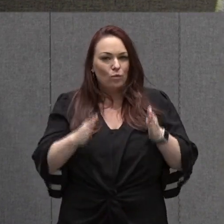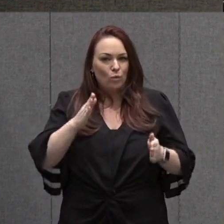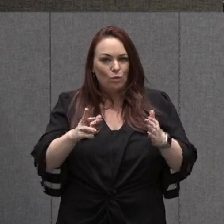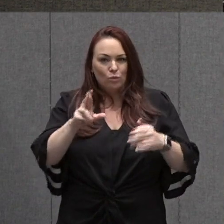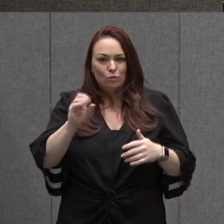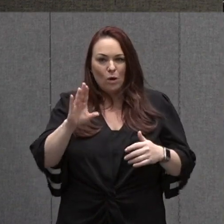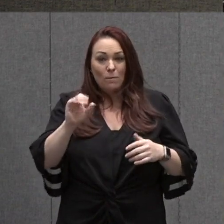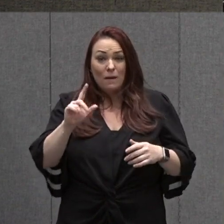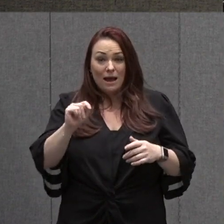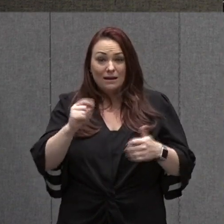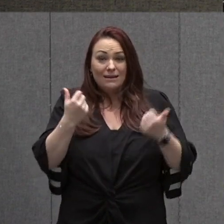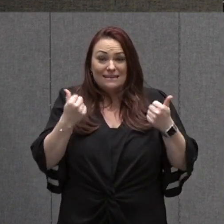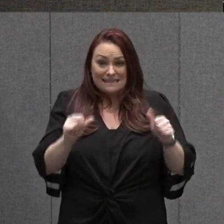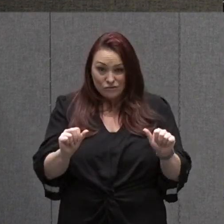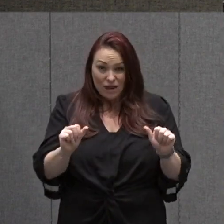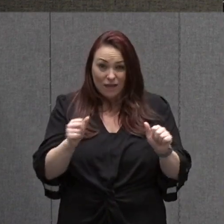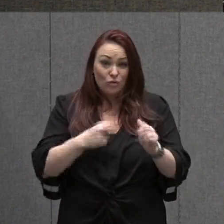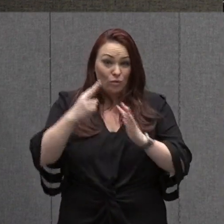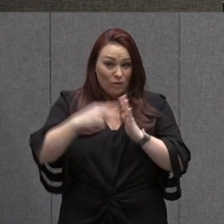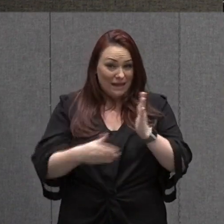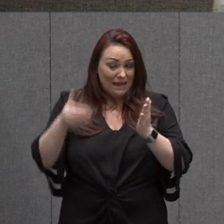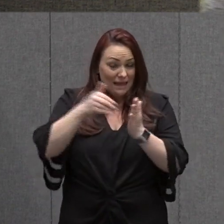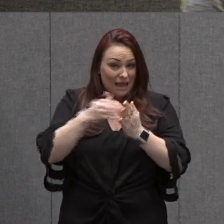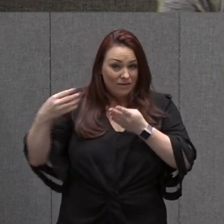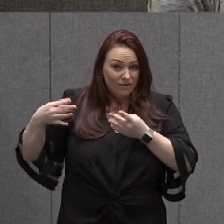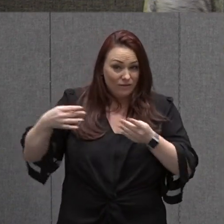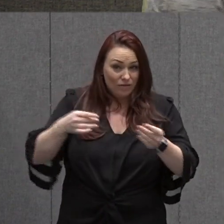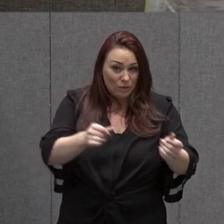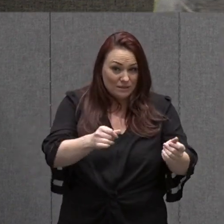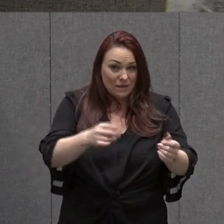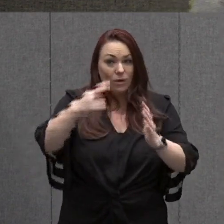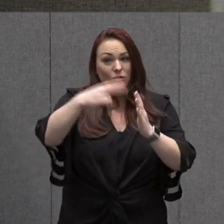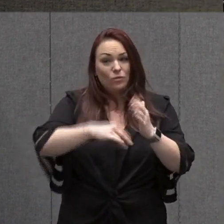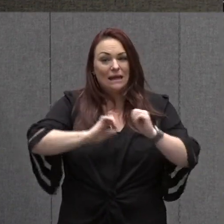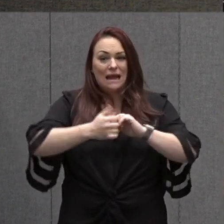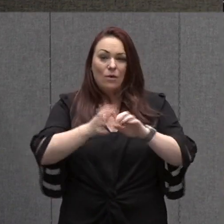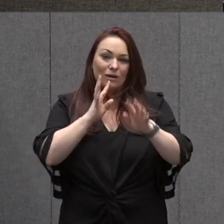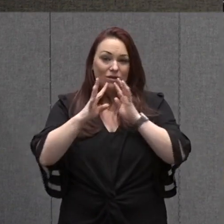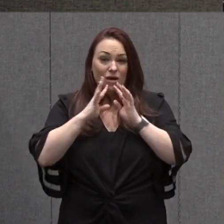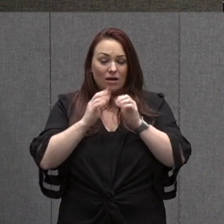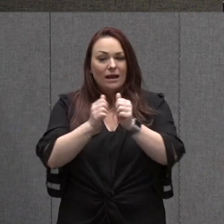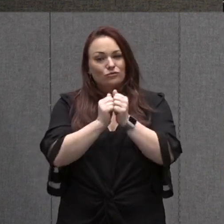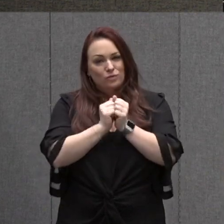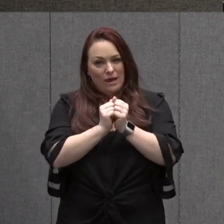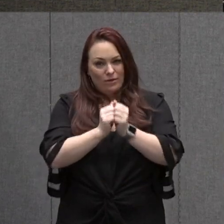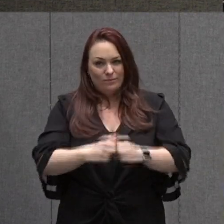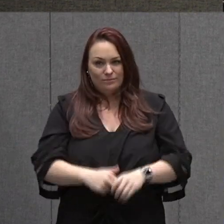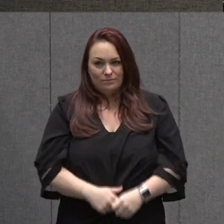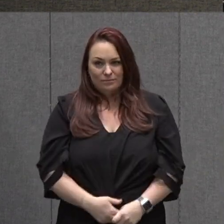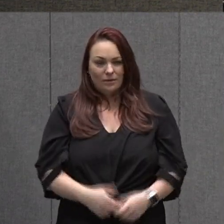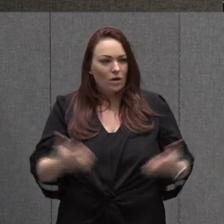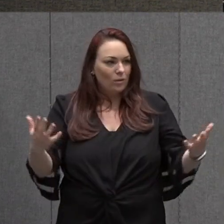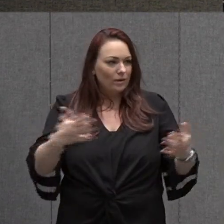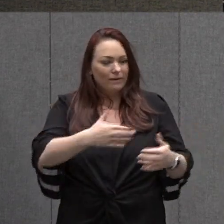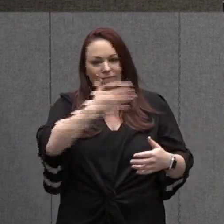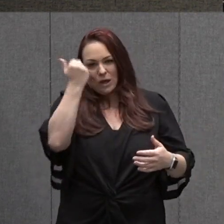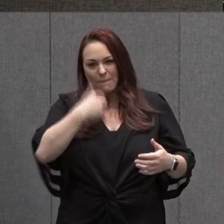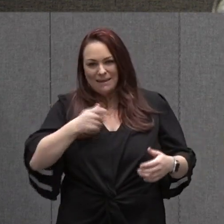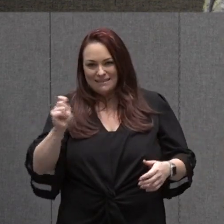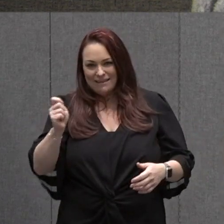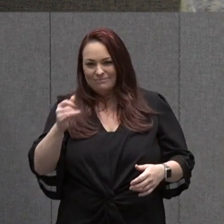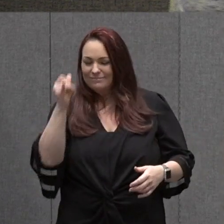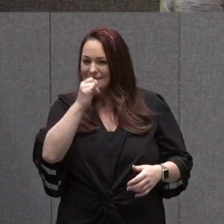to read this with fluency. We're going to read the way we talk. Let's do it together. Oh, what? Why did I put this down?